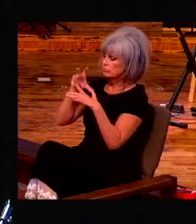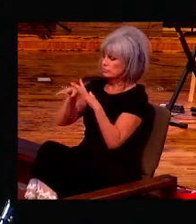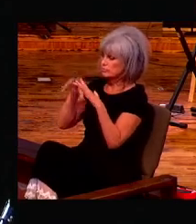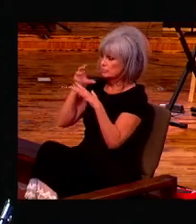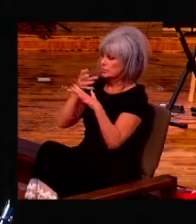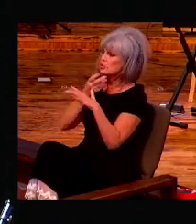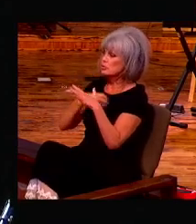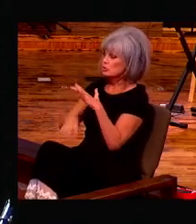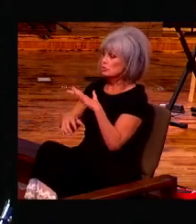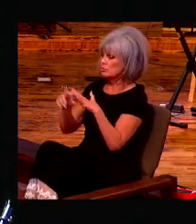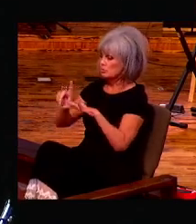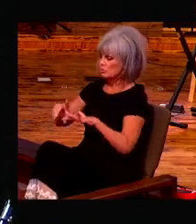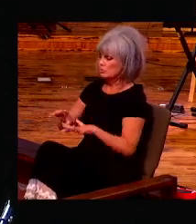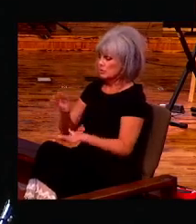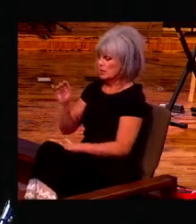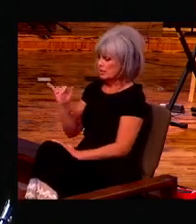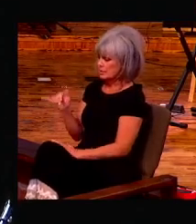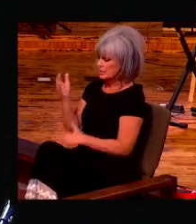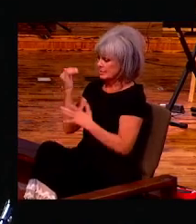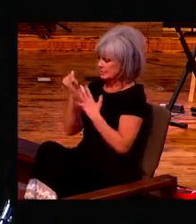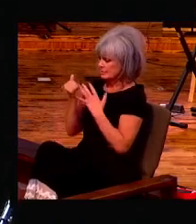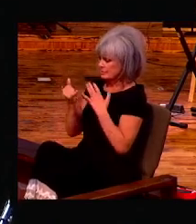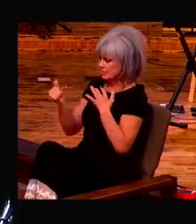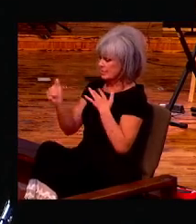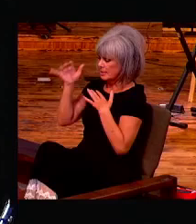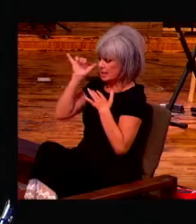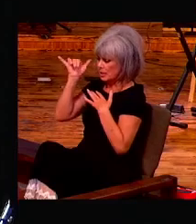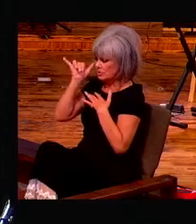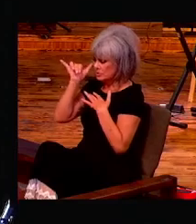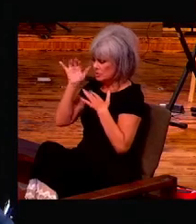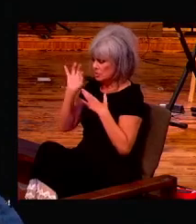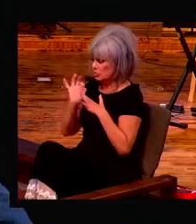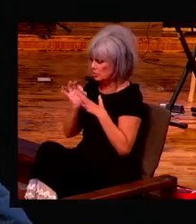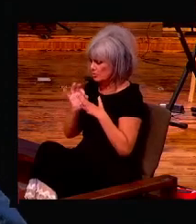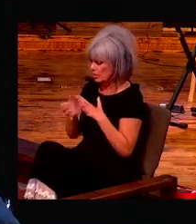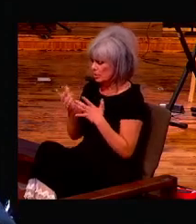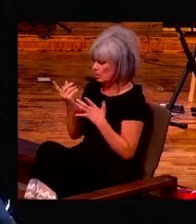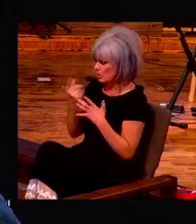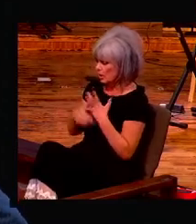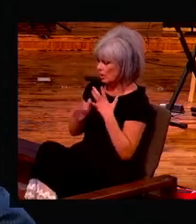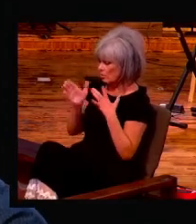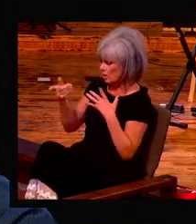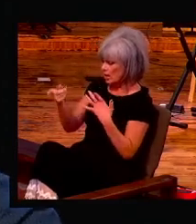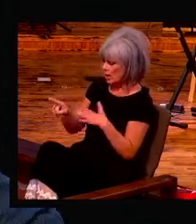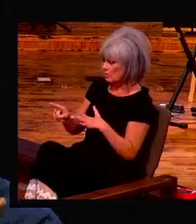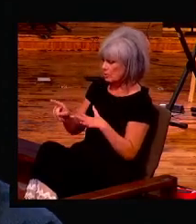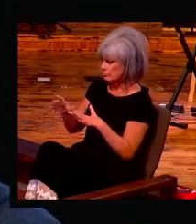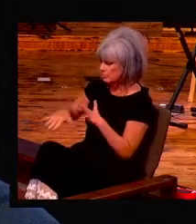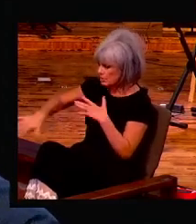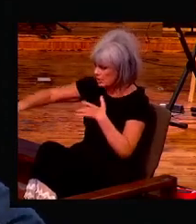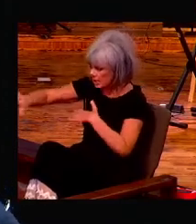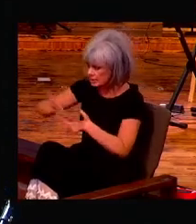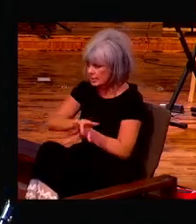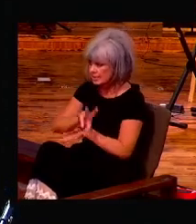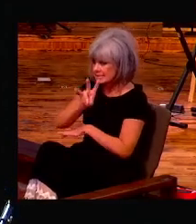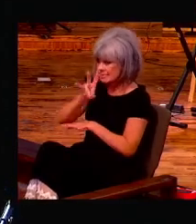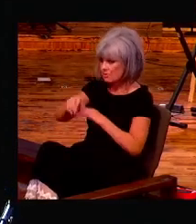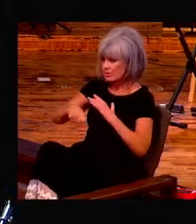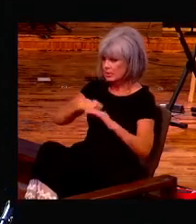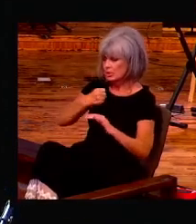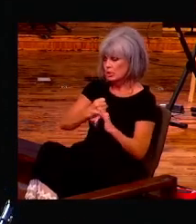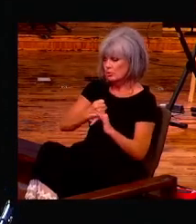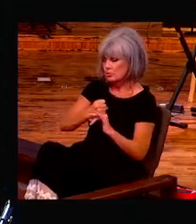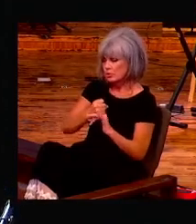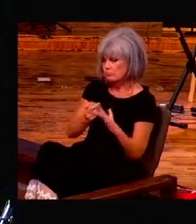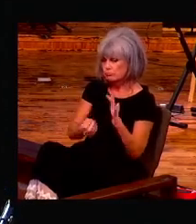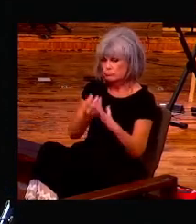skinny cows. And he gives him the interpretation of what's about to happen in the land with 7 years of plenty and 7 years of